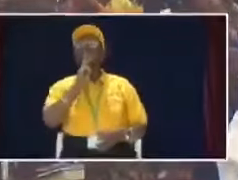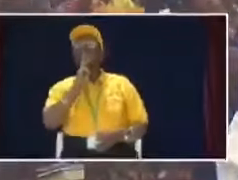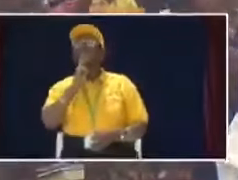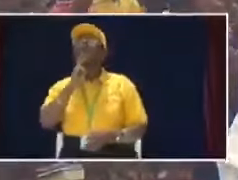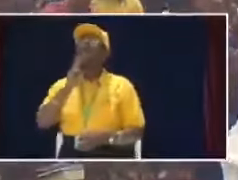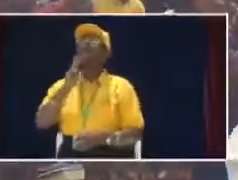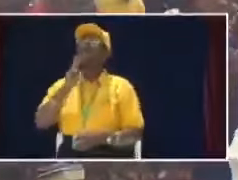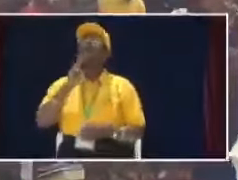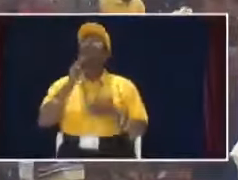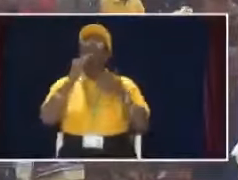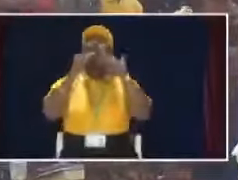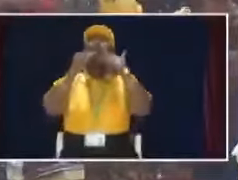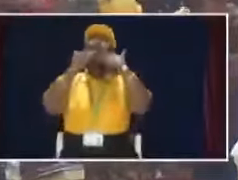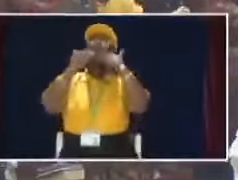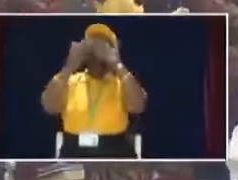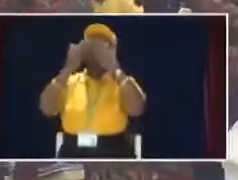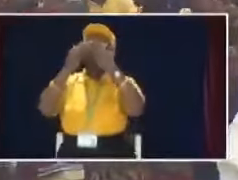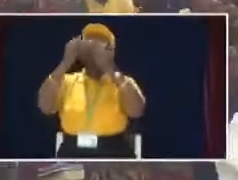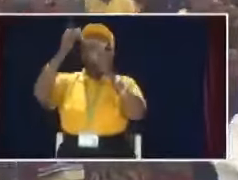area.